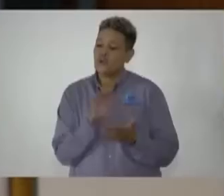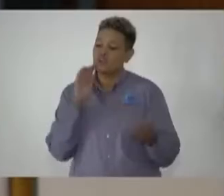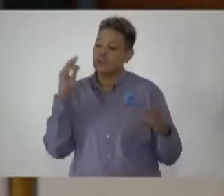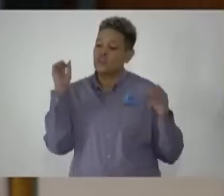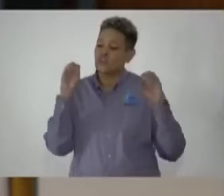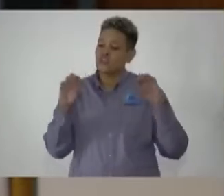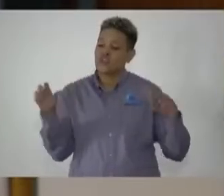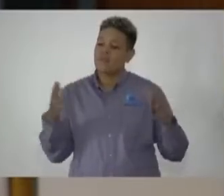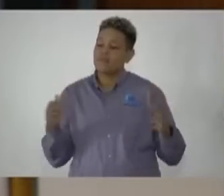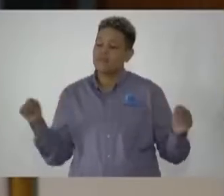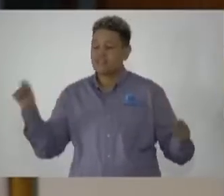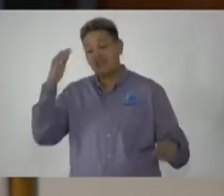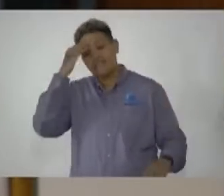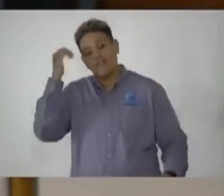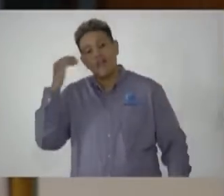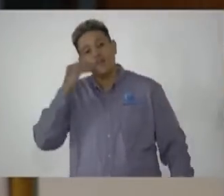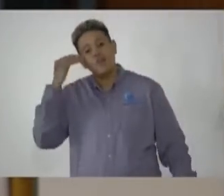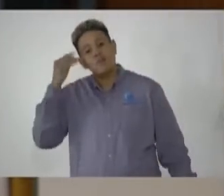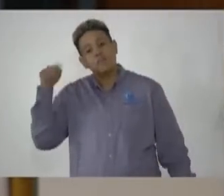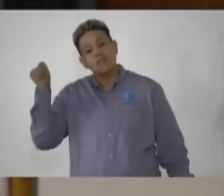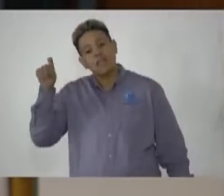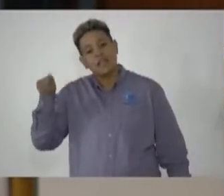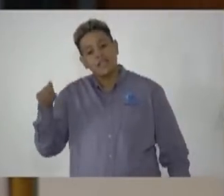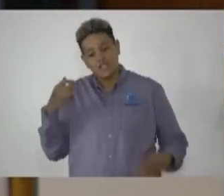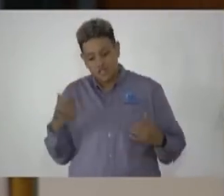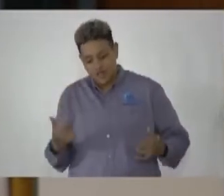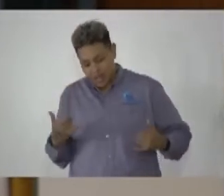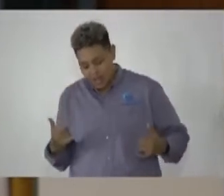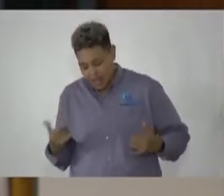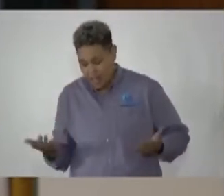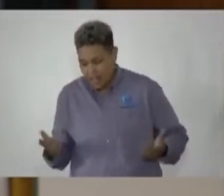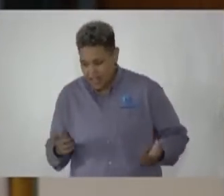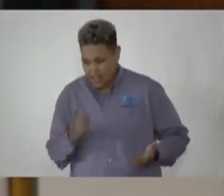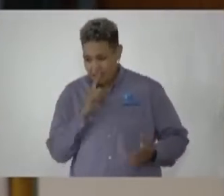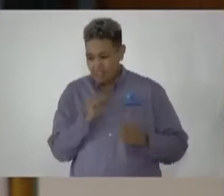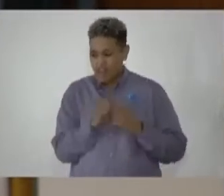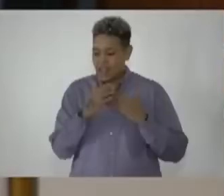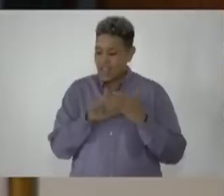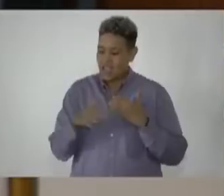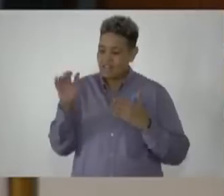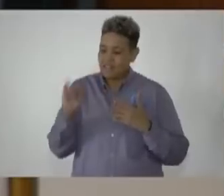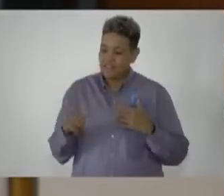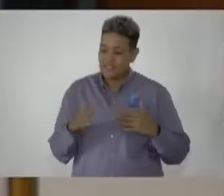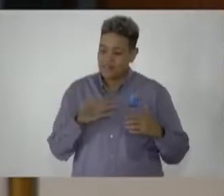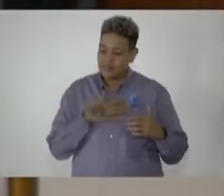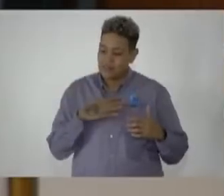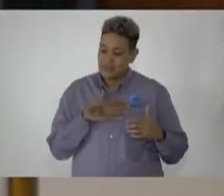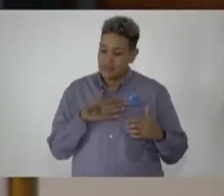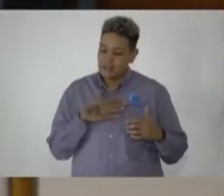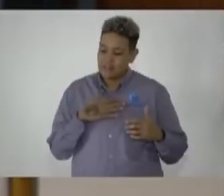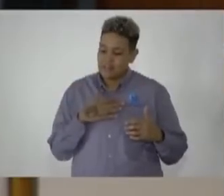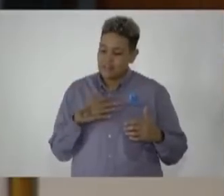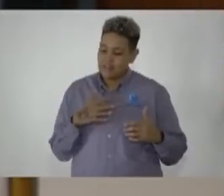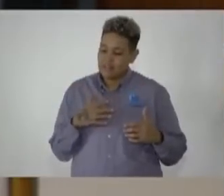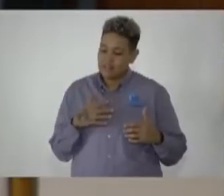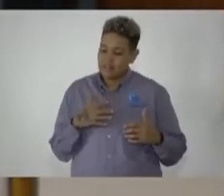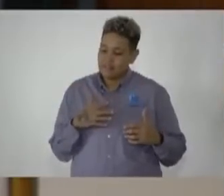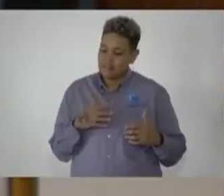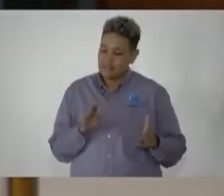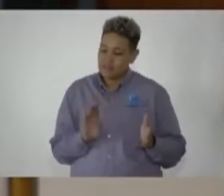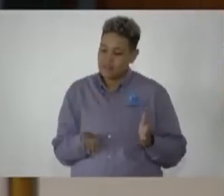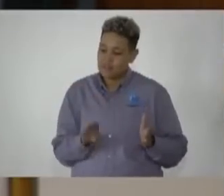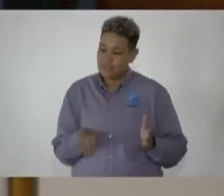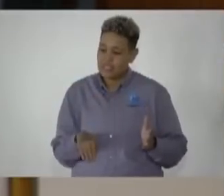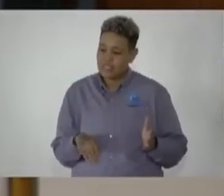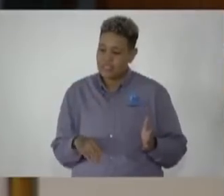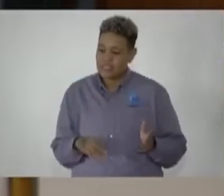things that they had forgotten that they needed today. And it was after that that my brakes failed me and I